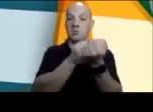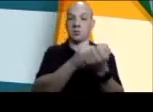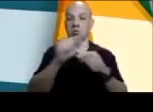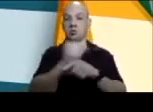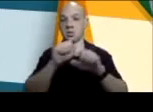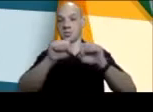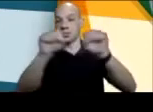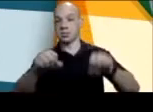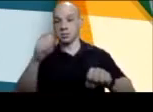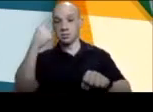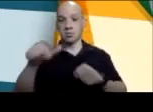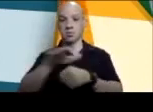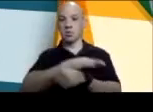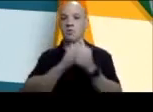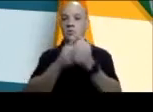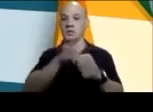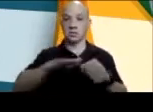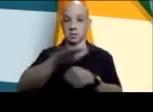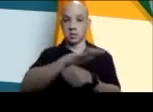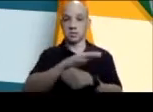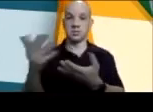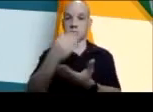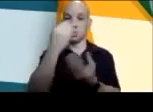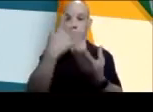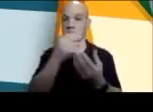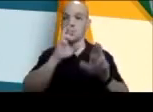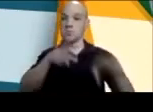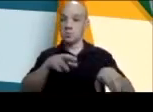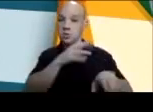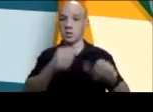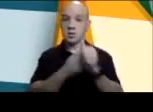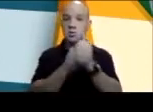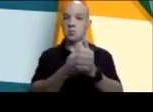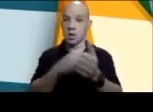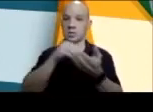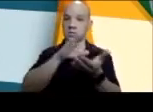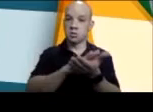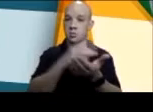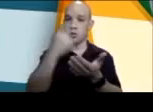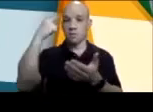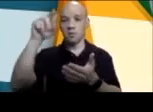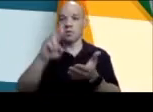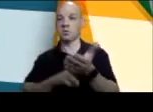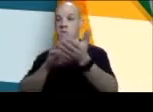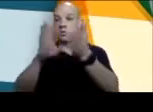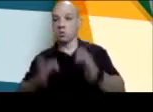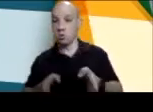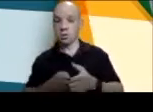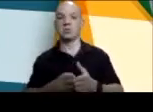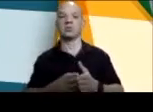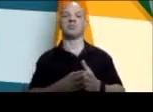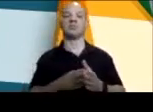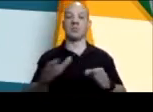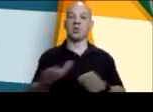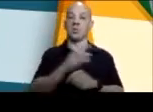collect information in reports and compliance documents for contractors, complete